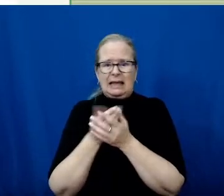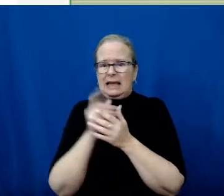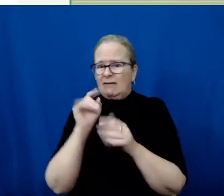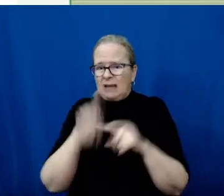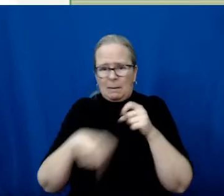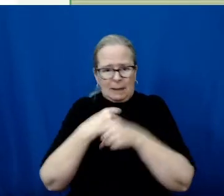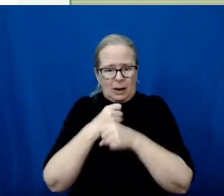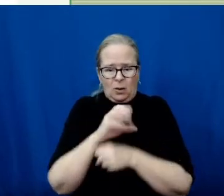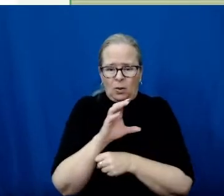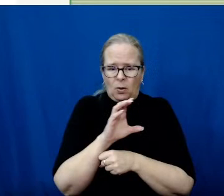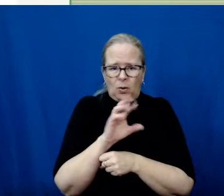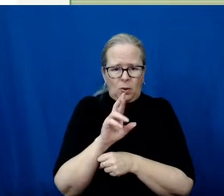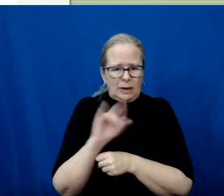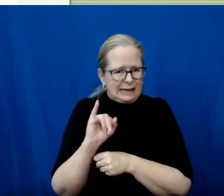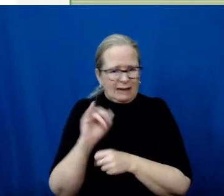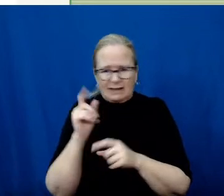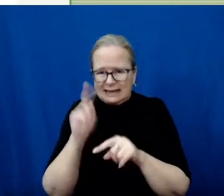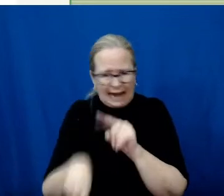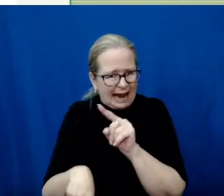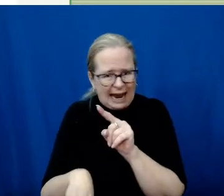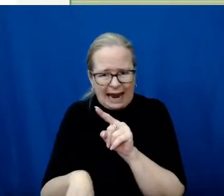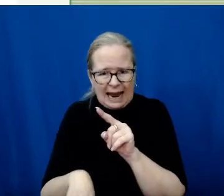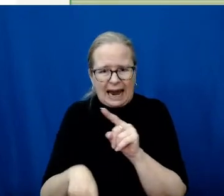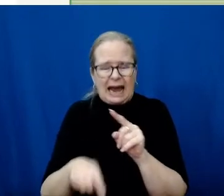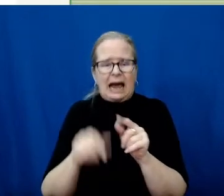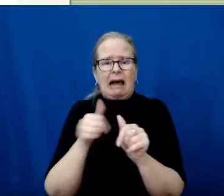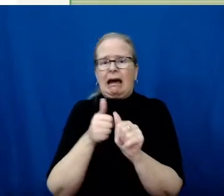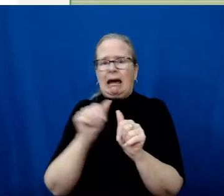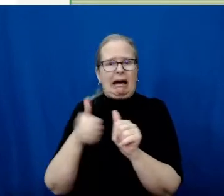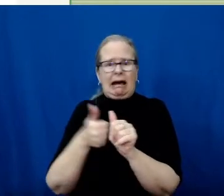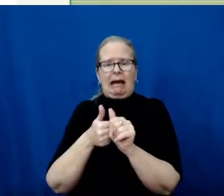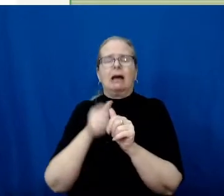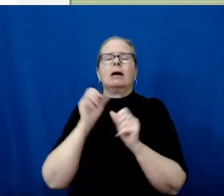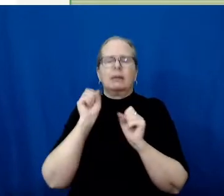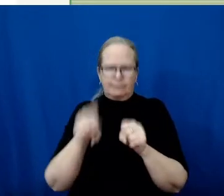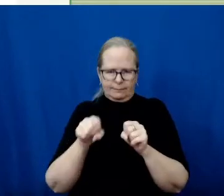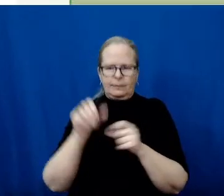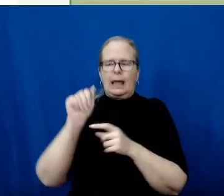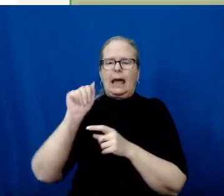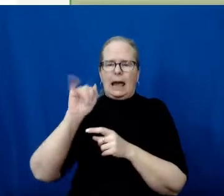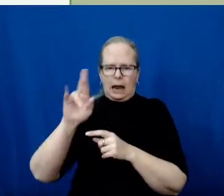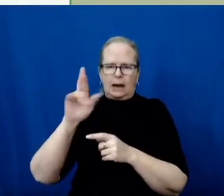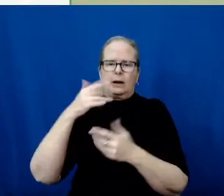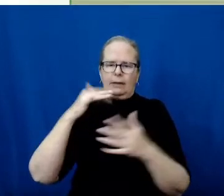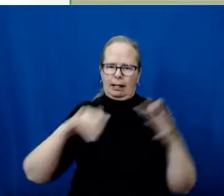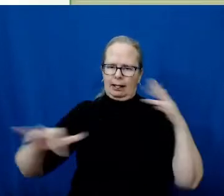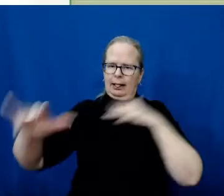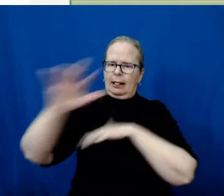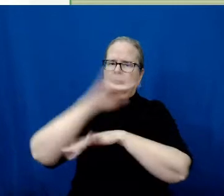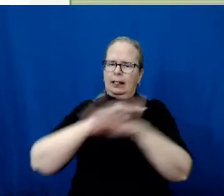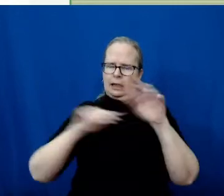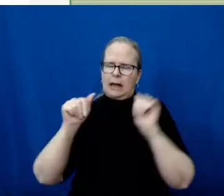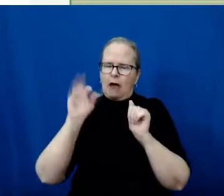move air through a space without fans. So that's there. Next image.